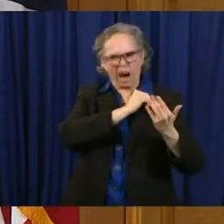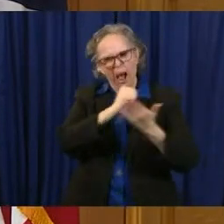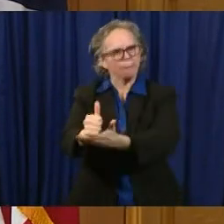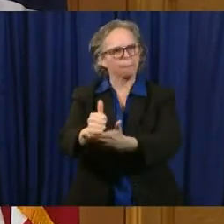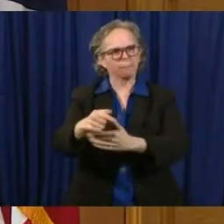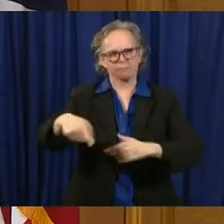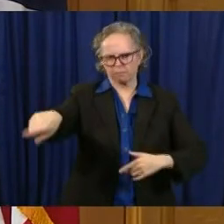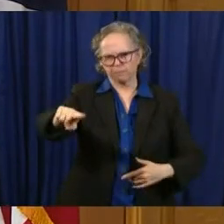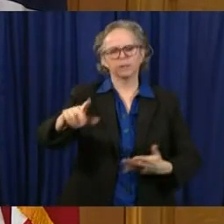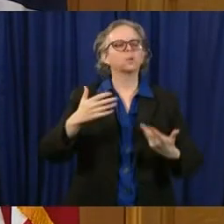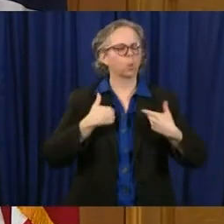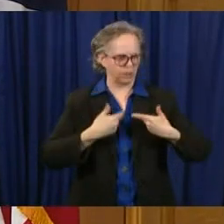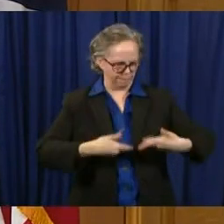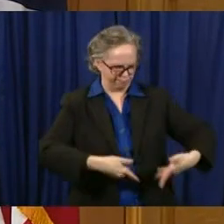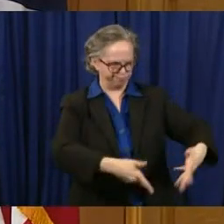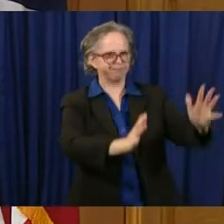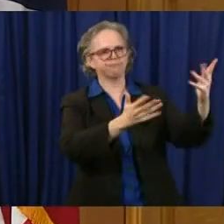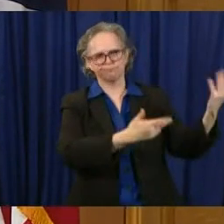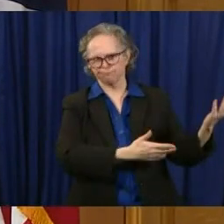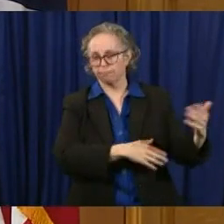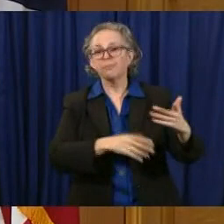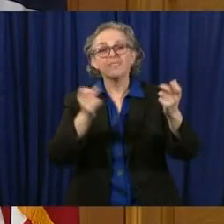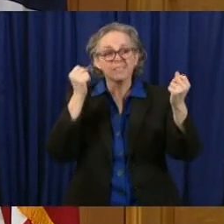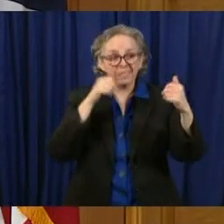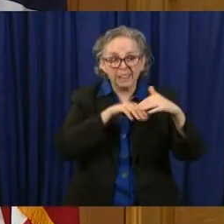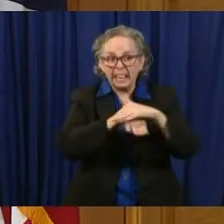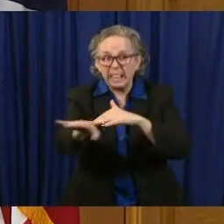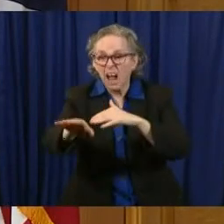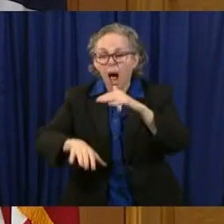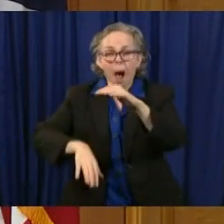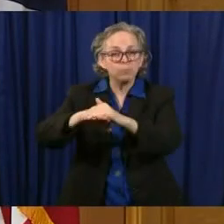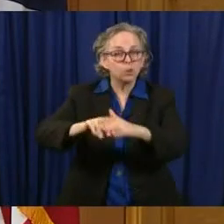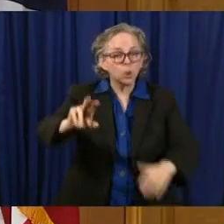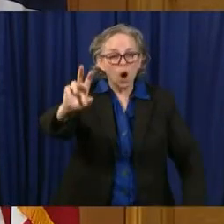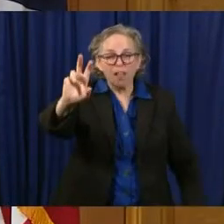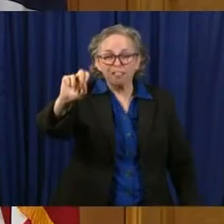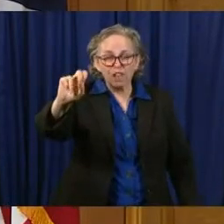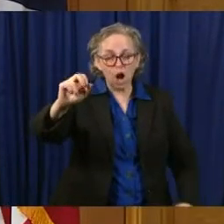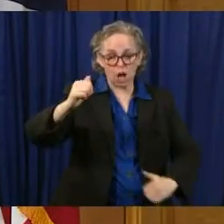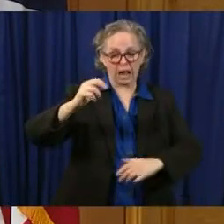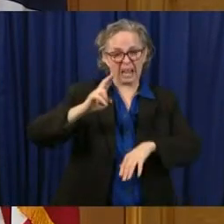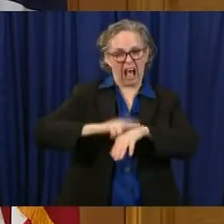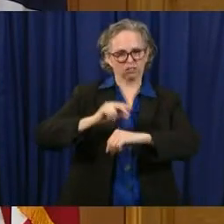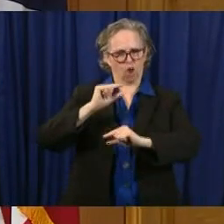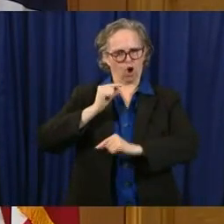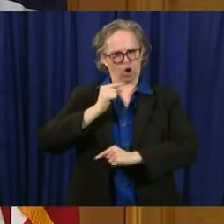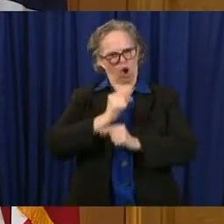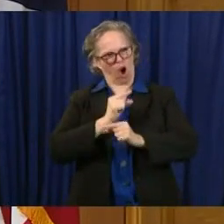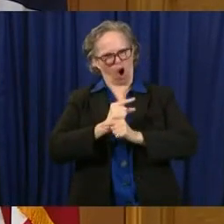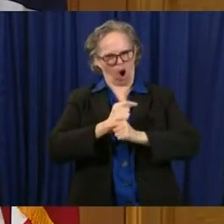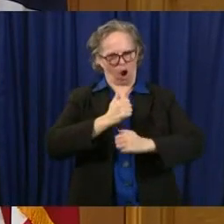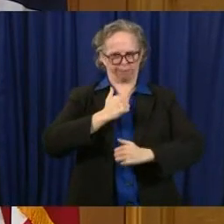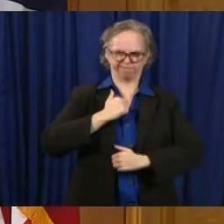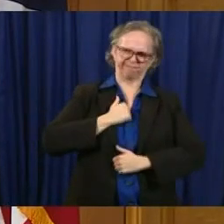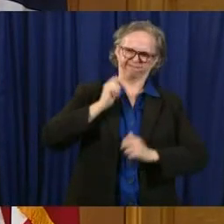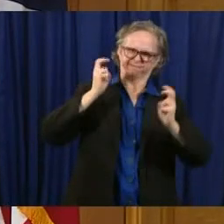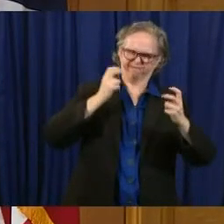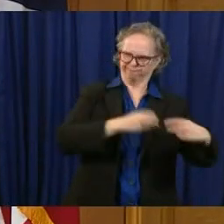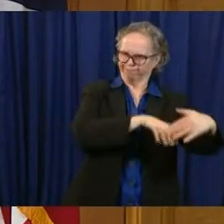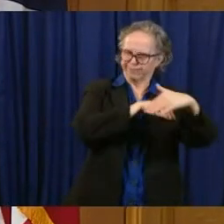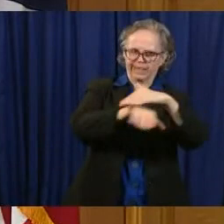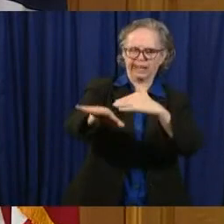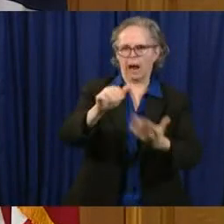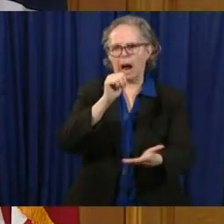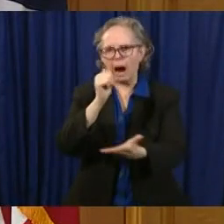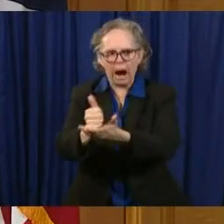30 soldiers and airmen to assist the remaining medical staff at the prison's health center. Among other tasks, they will be